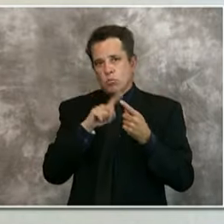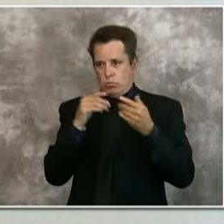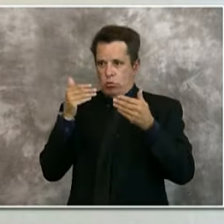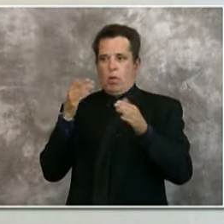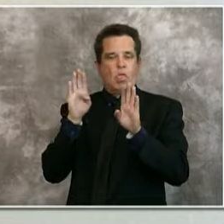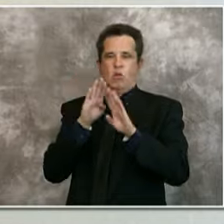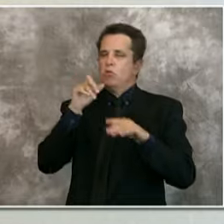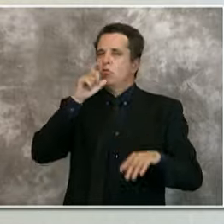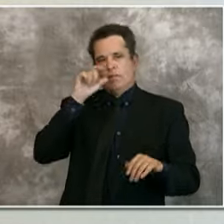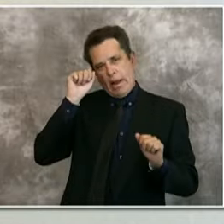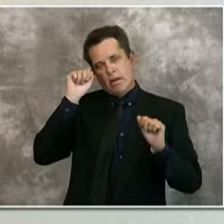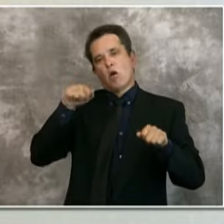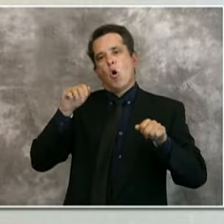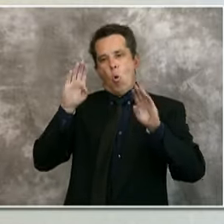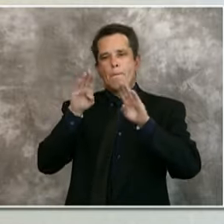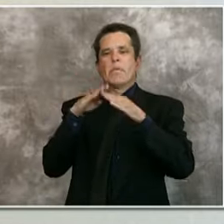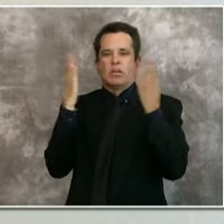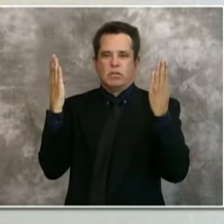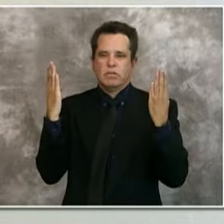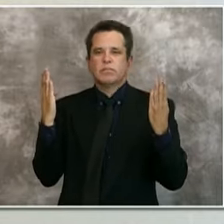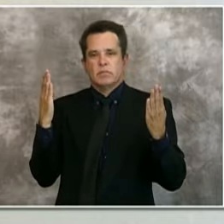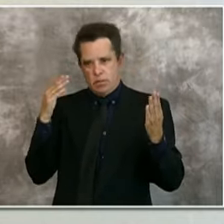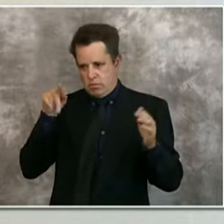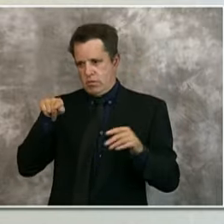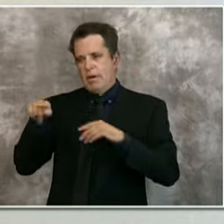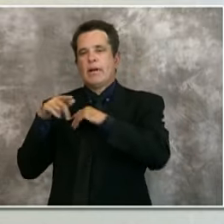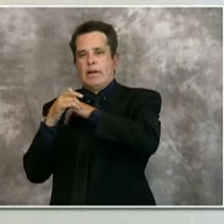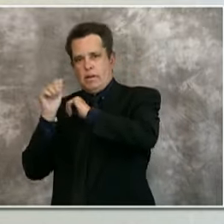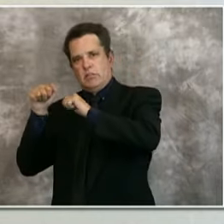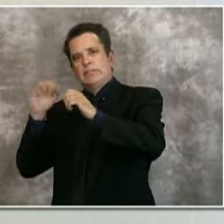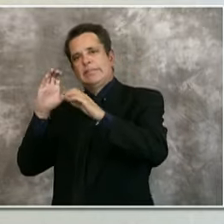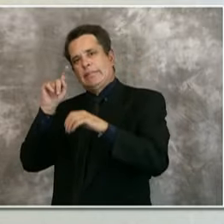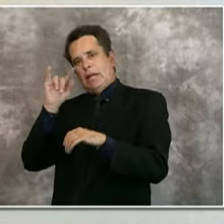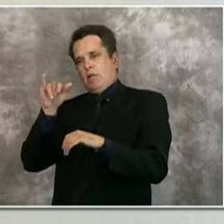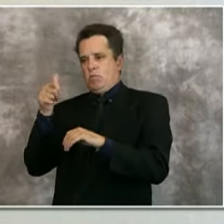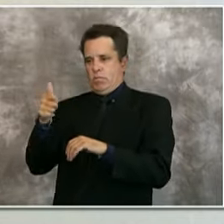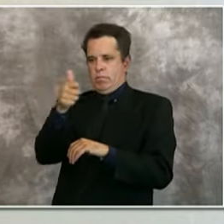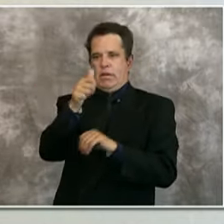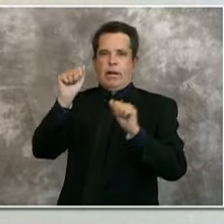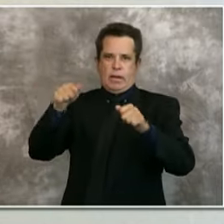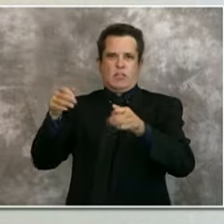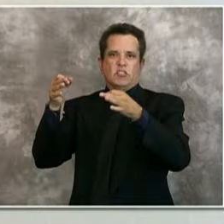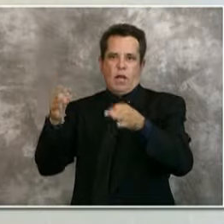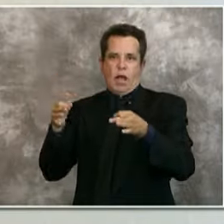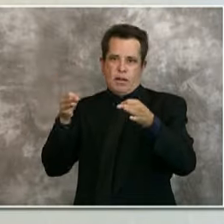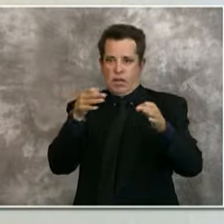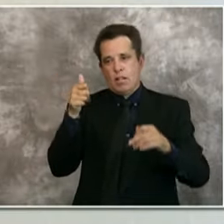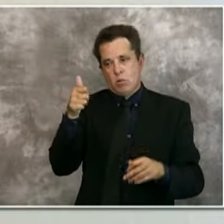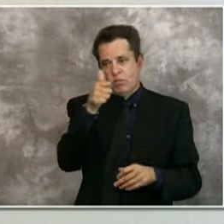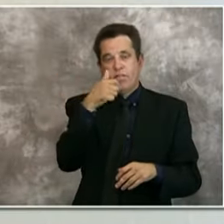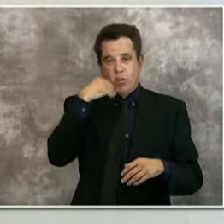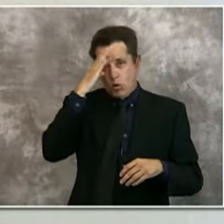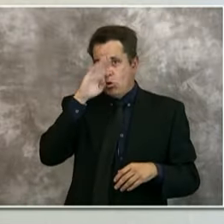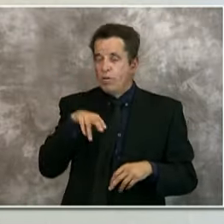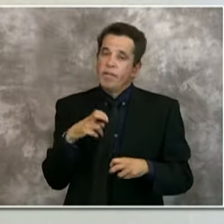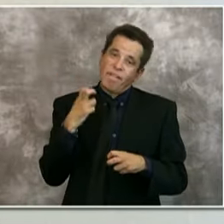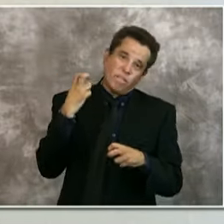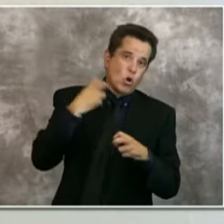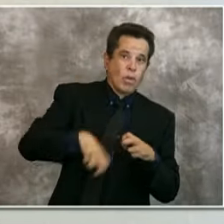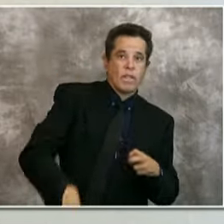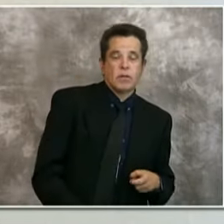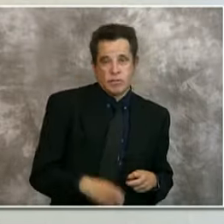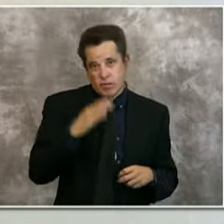take countywide at this point. But again, we ask for the public's help and cooperation. We know this is difficult. We know that we have been through a